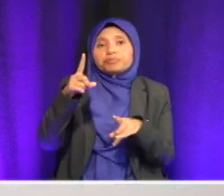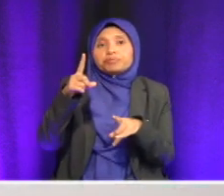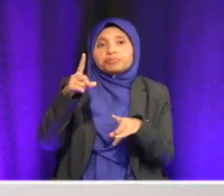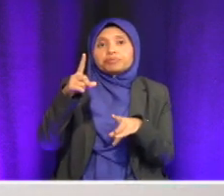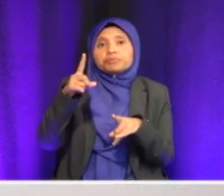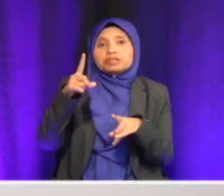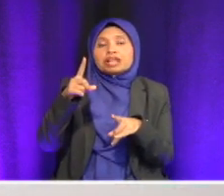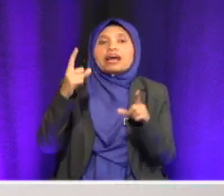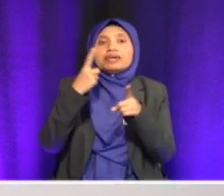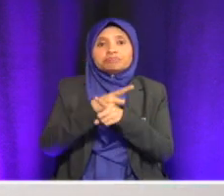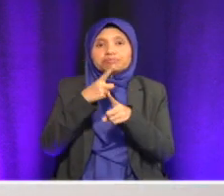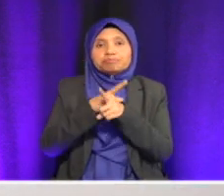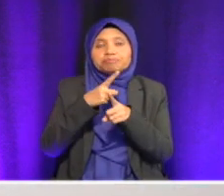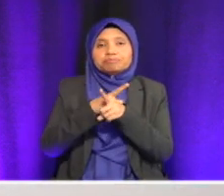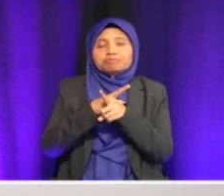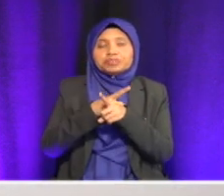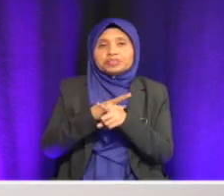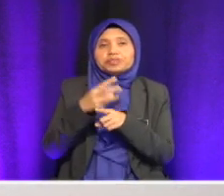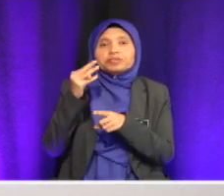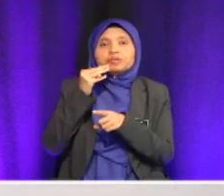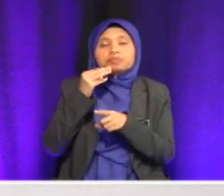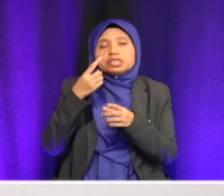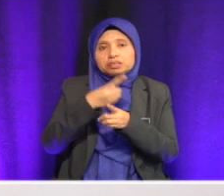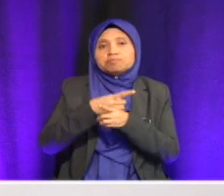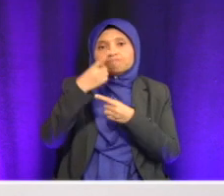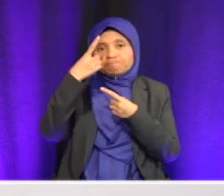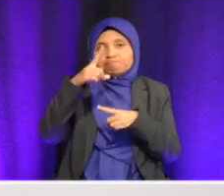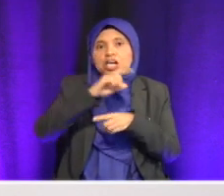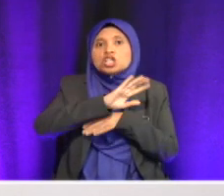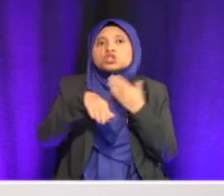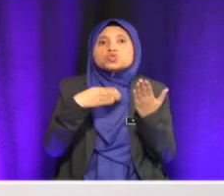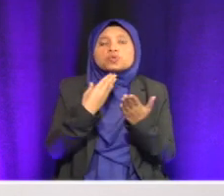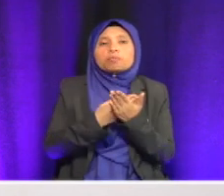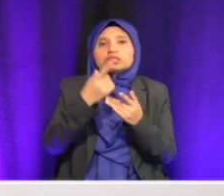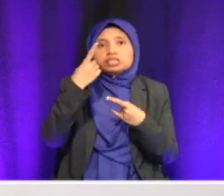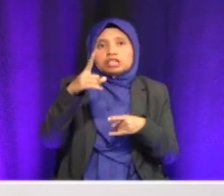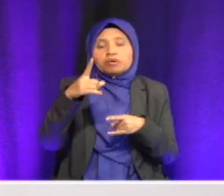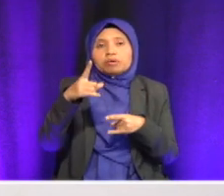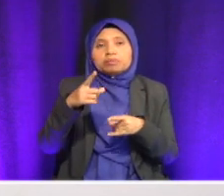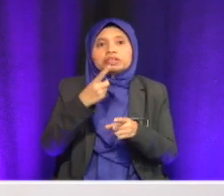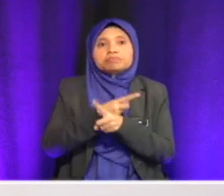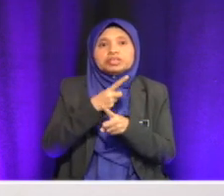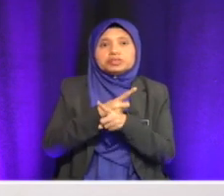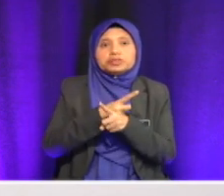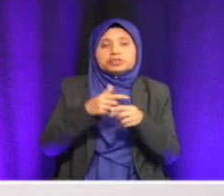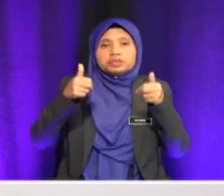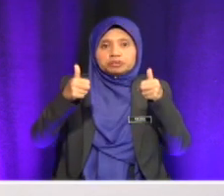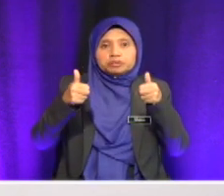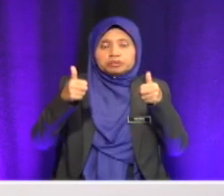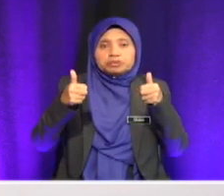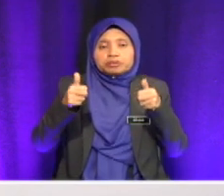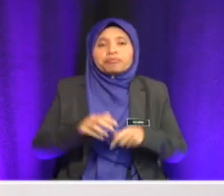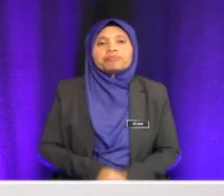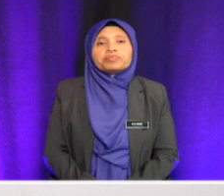Yes. accomplished. Well done, Shamimi. A big Well round of done. applause to all of you. Good job. Good job. Okay. All